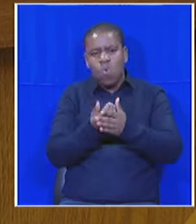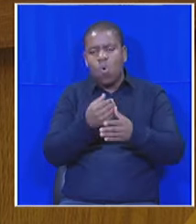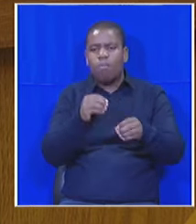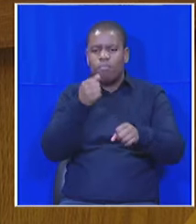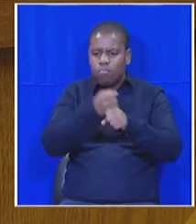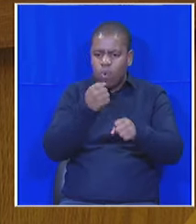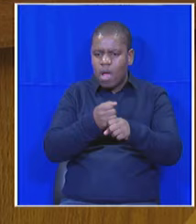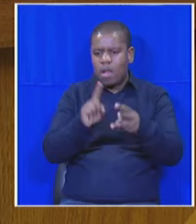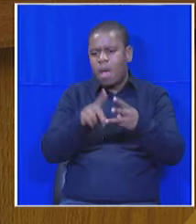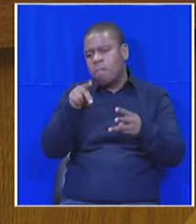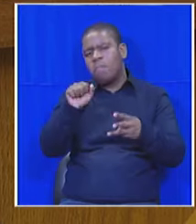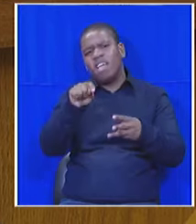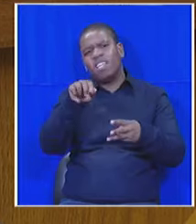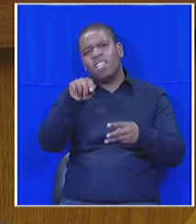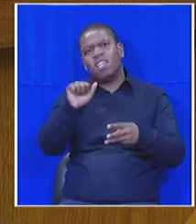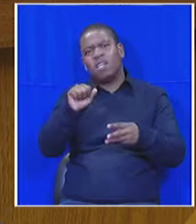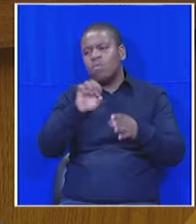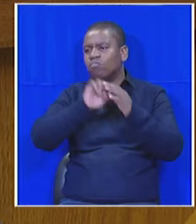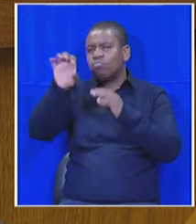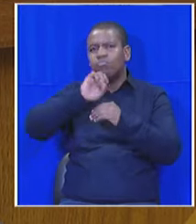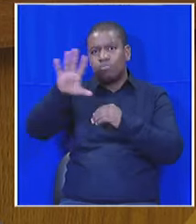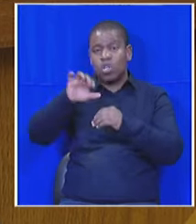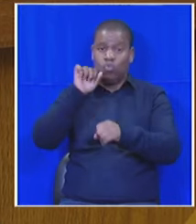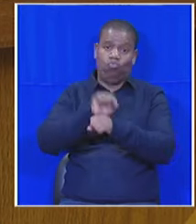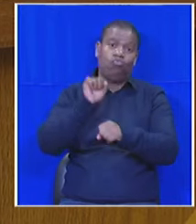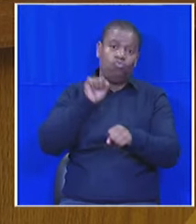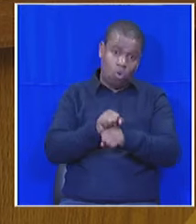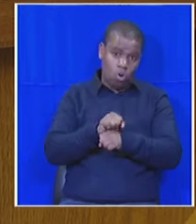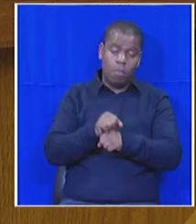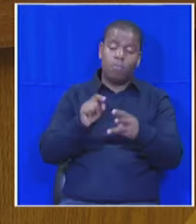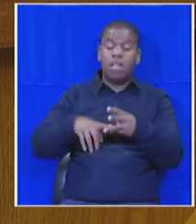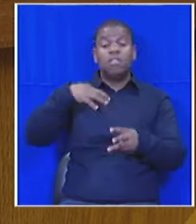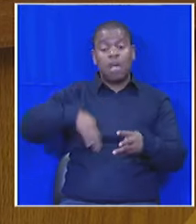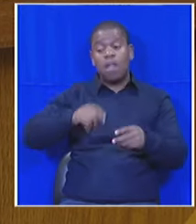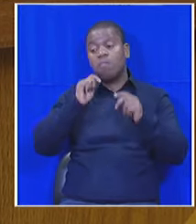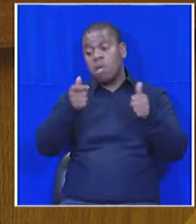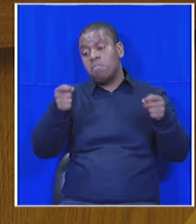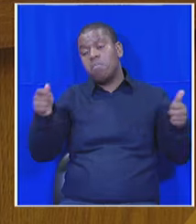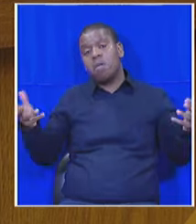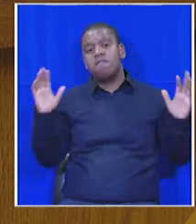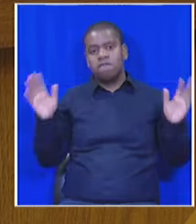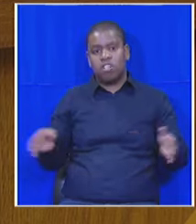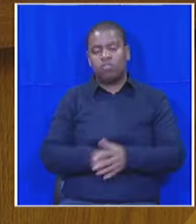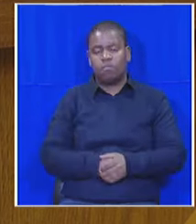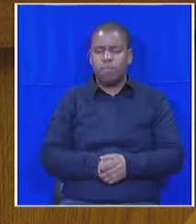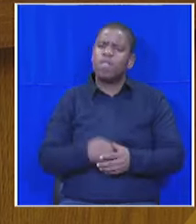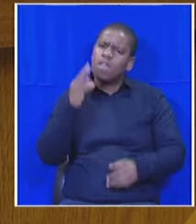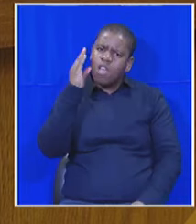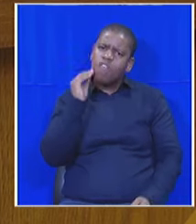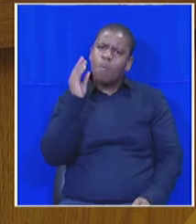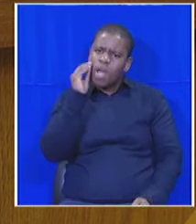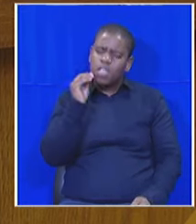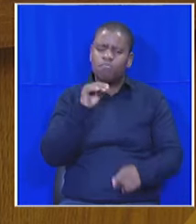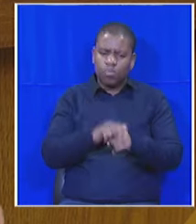patents registered, export earnings achieved, jobs created, salaries paid, and so on. And this information must track